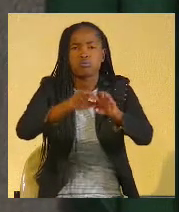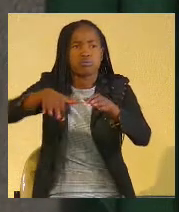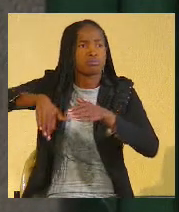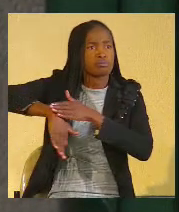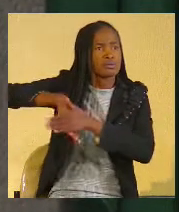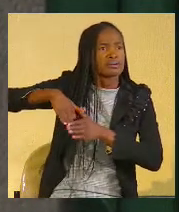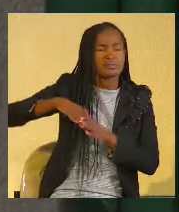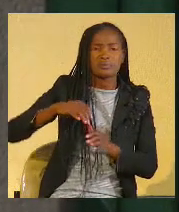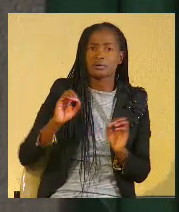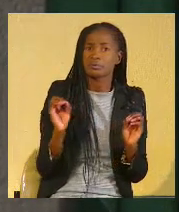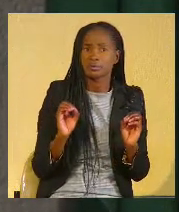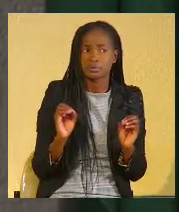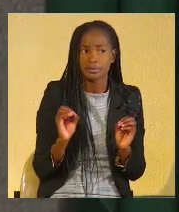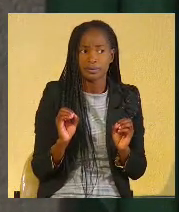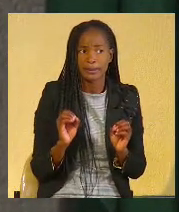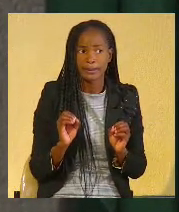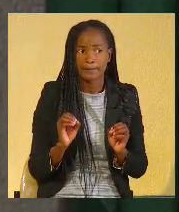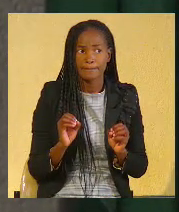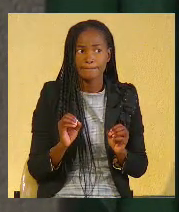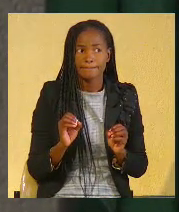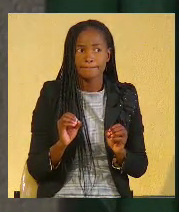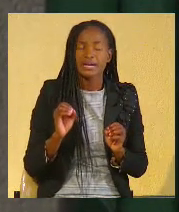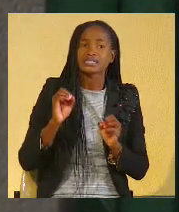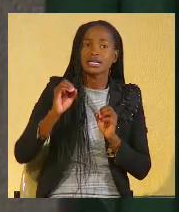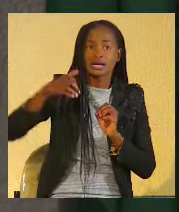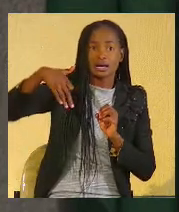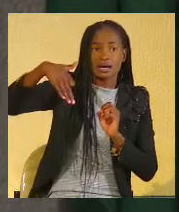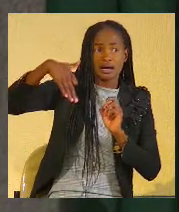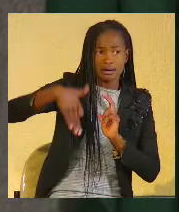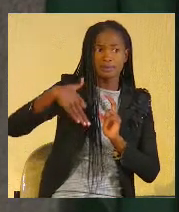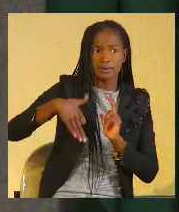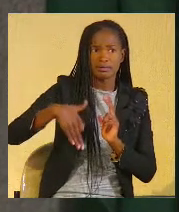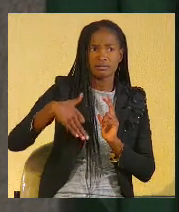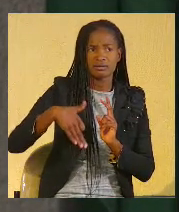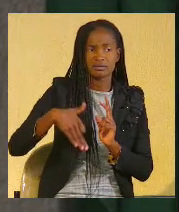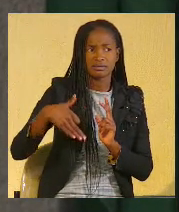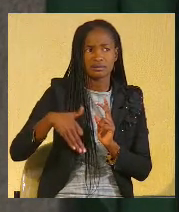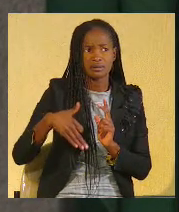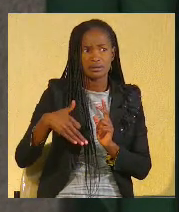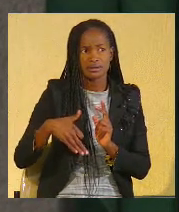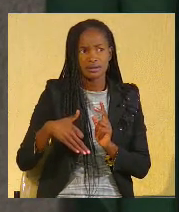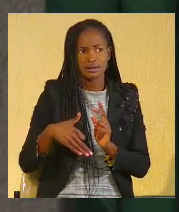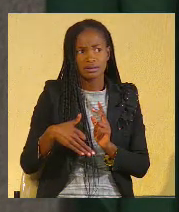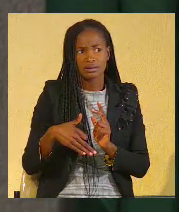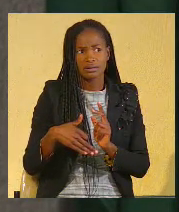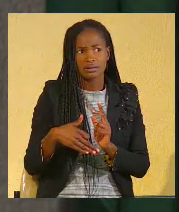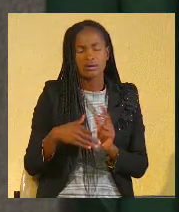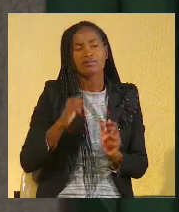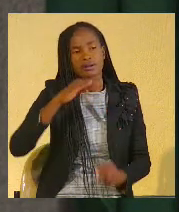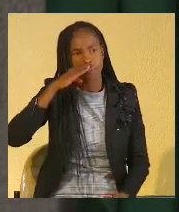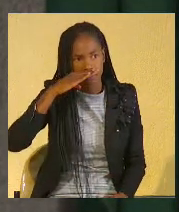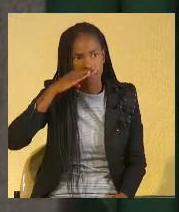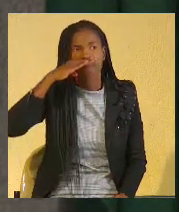I think this is one thing the Namibian people would be pleased to feel proud